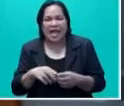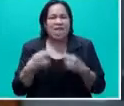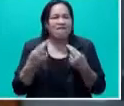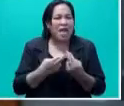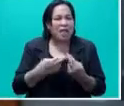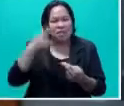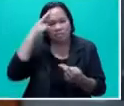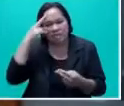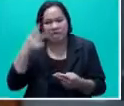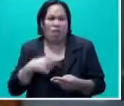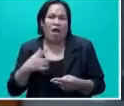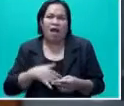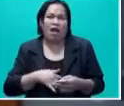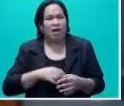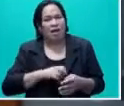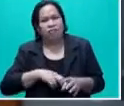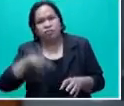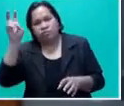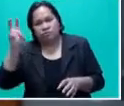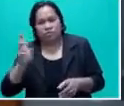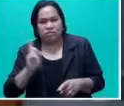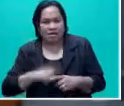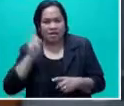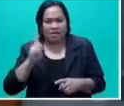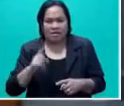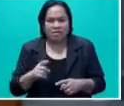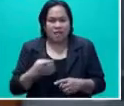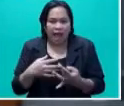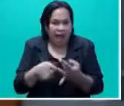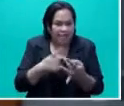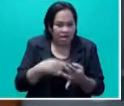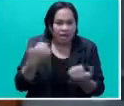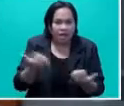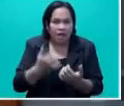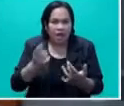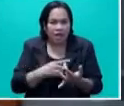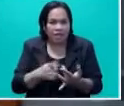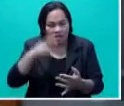reasons, or just any other reasons, Honorable Speaker.